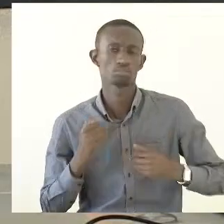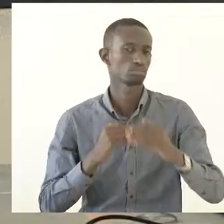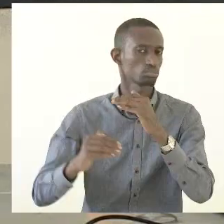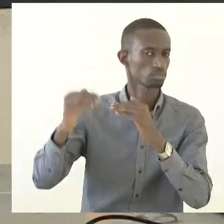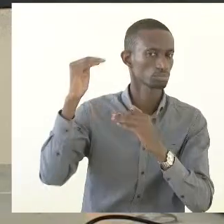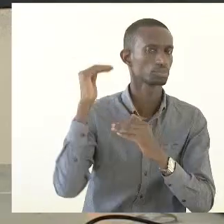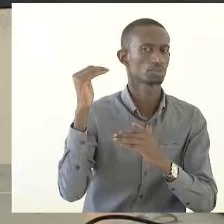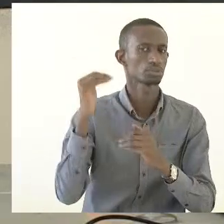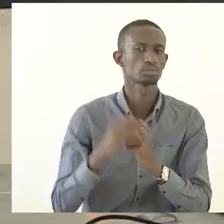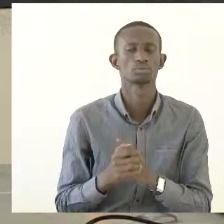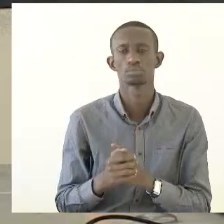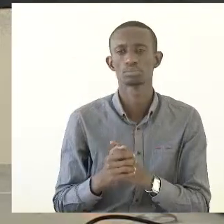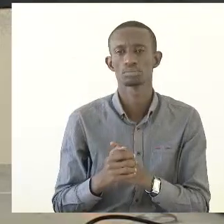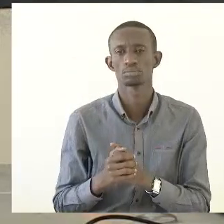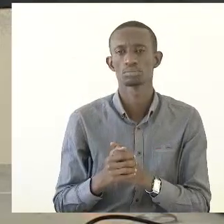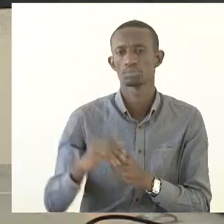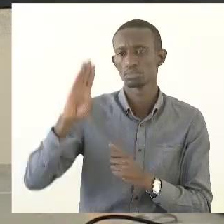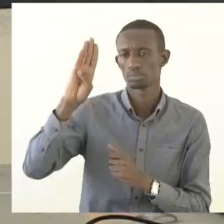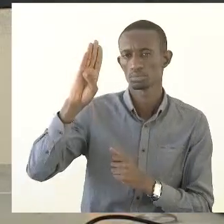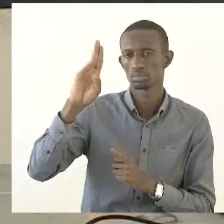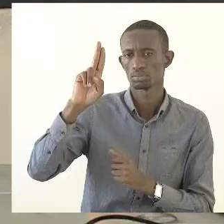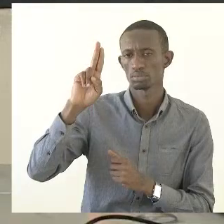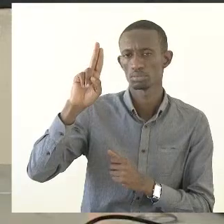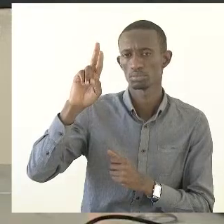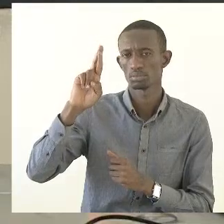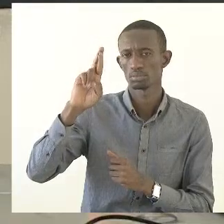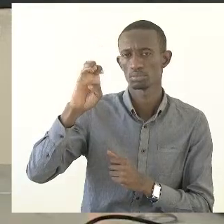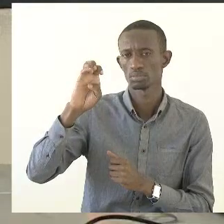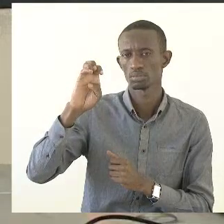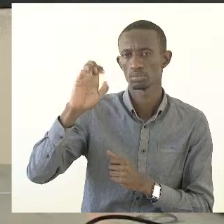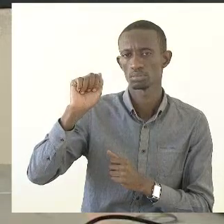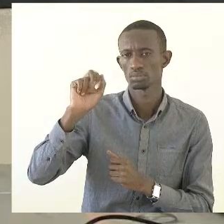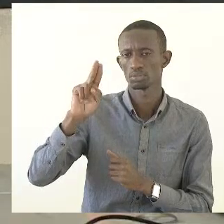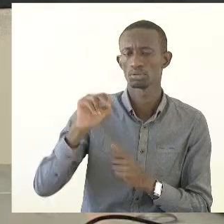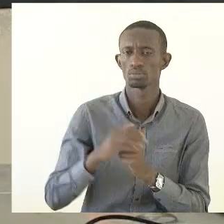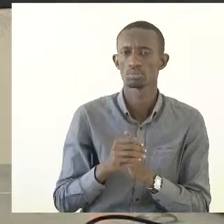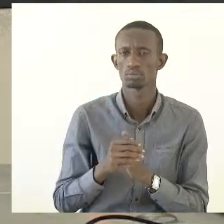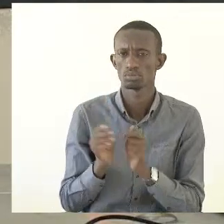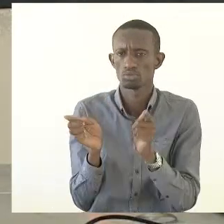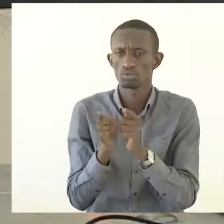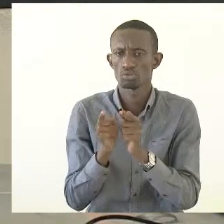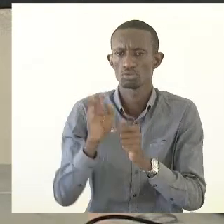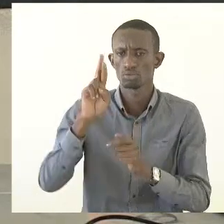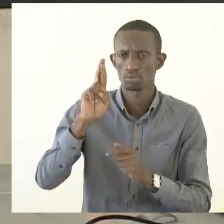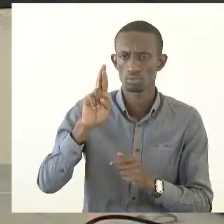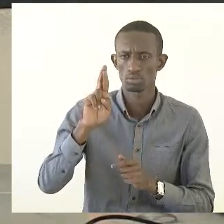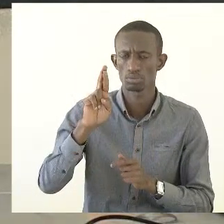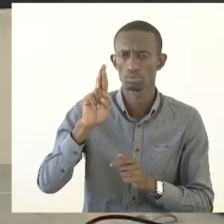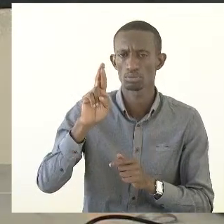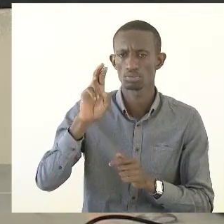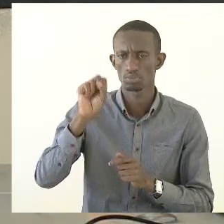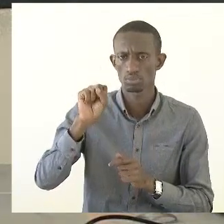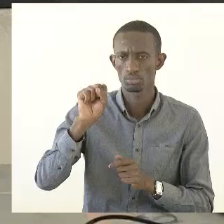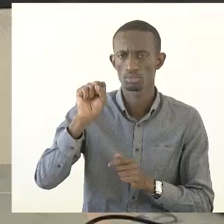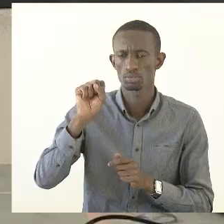contains starch and the food is healthy for the human consumption. If they just count and